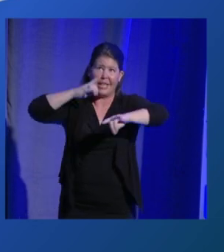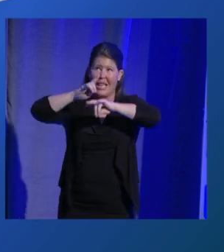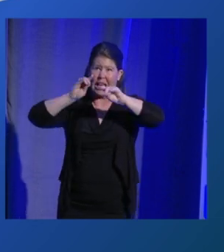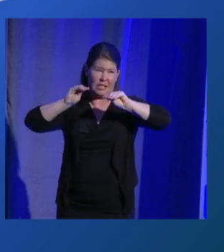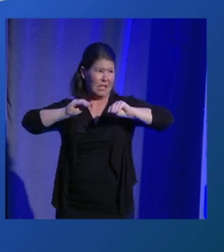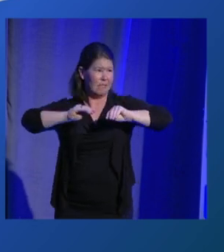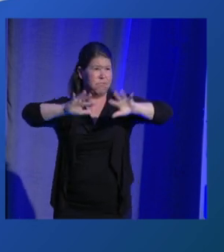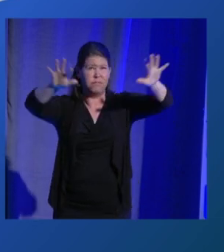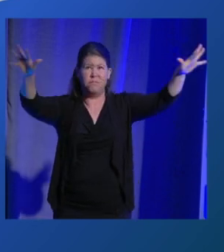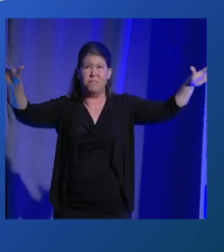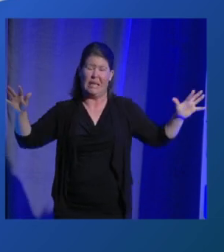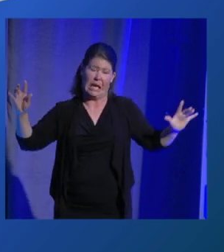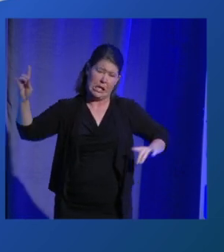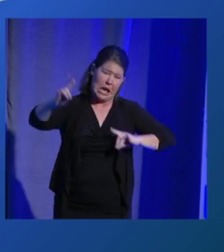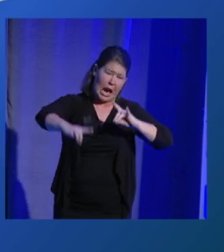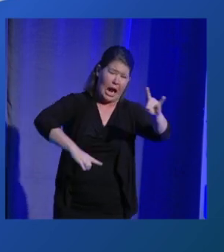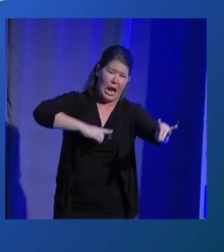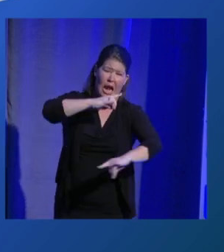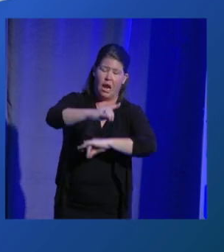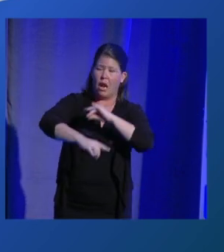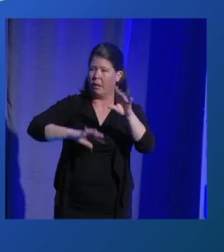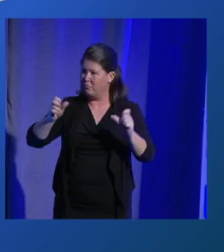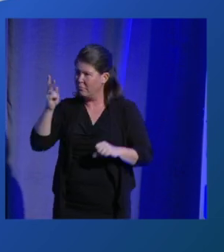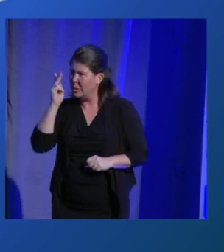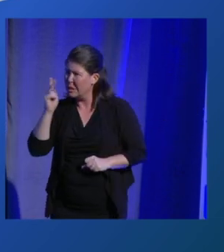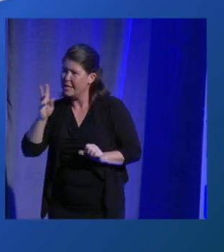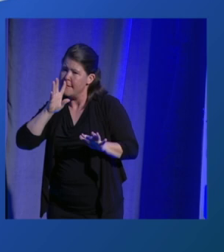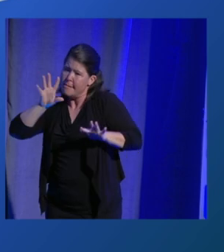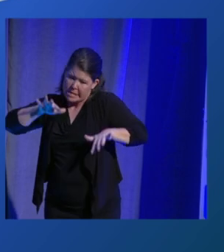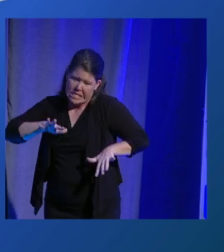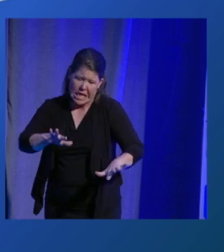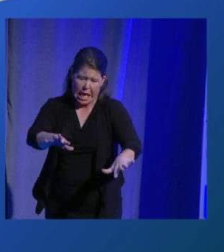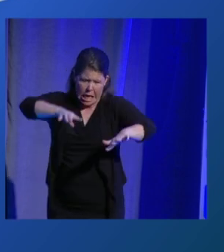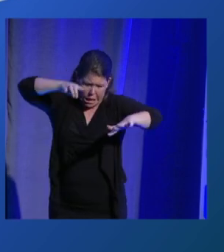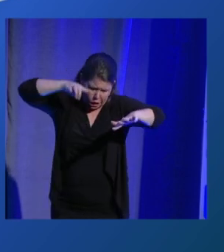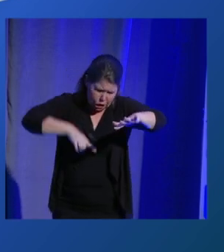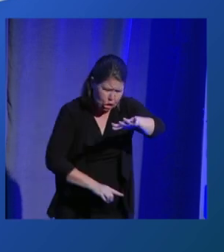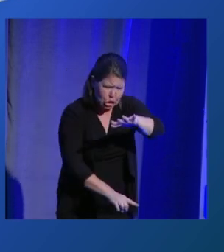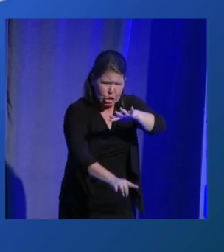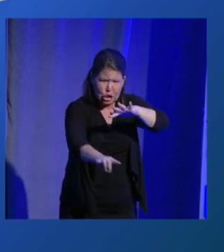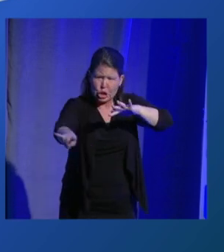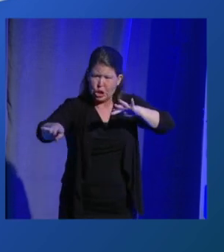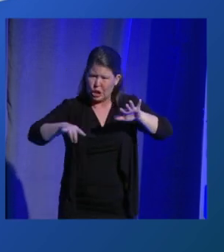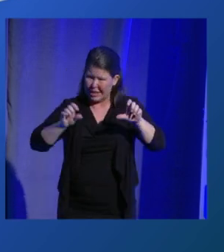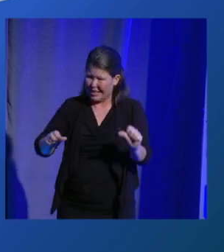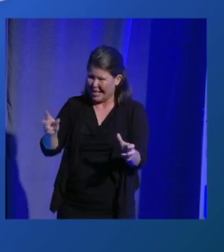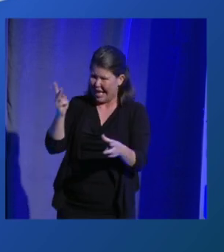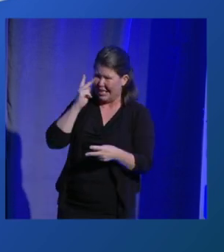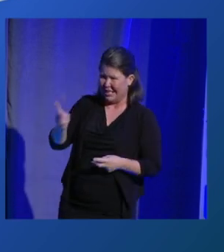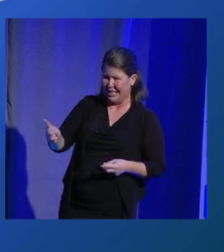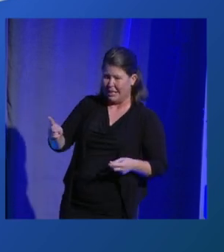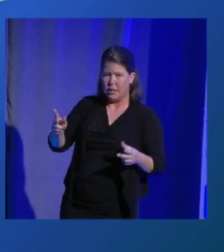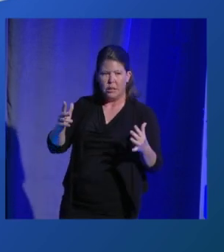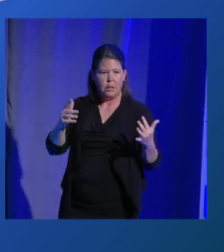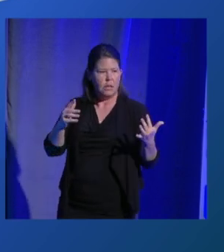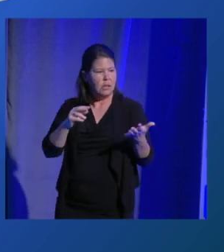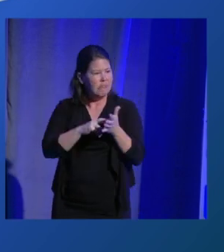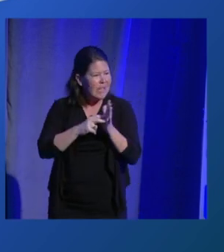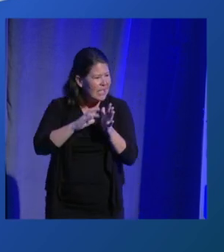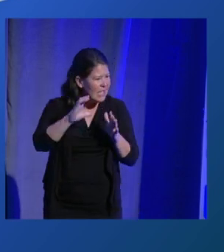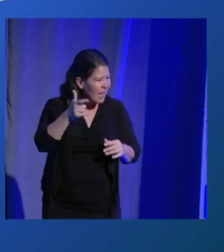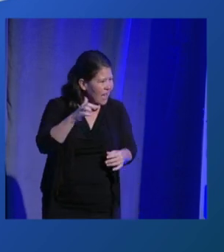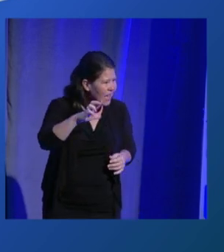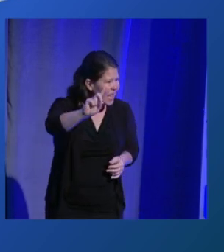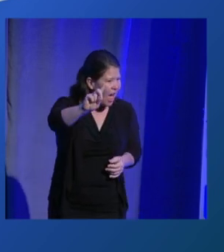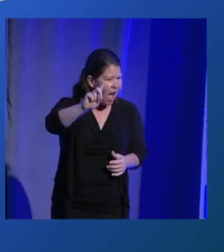see compute power increase to see and and really what put us over at the edge I think was cloud computing um it